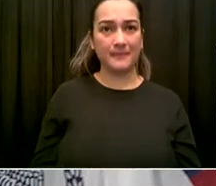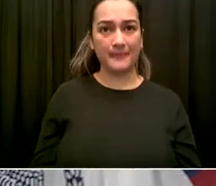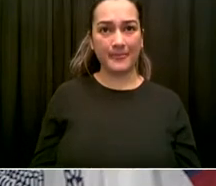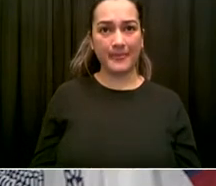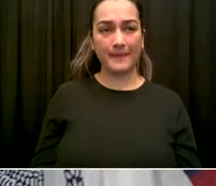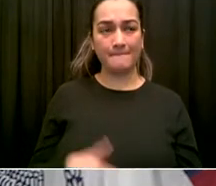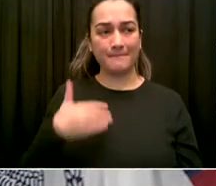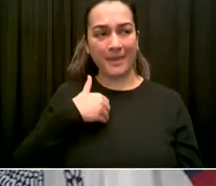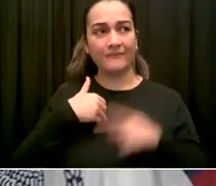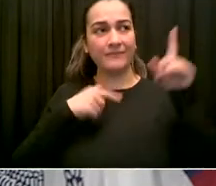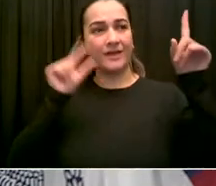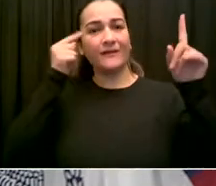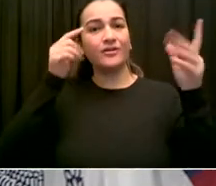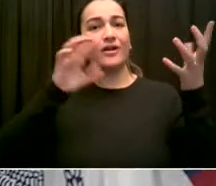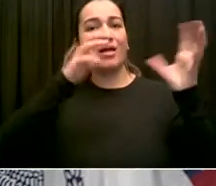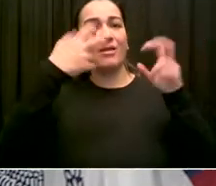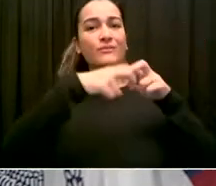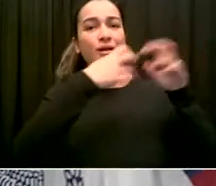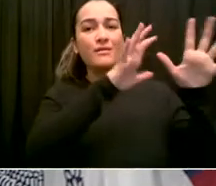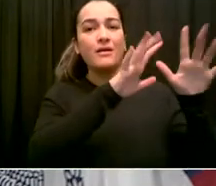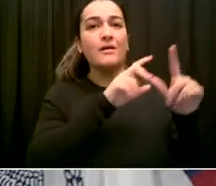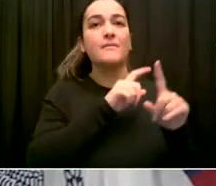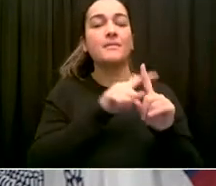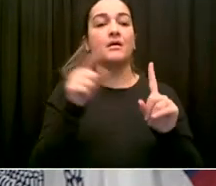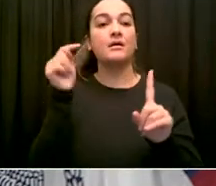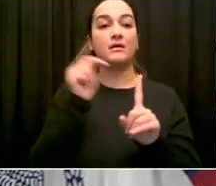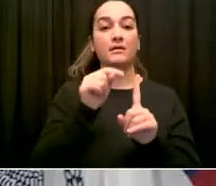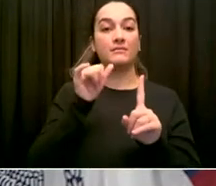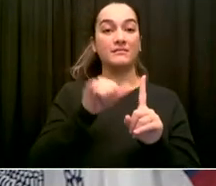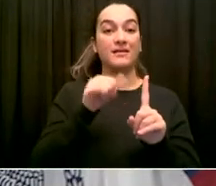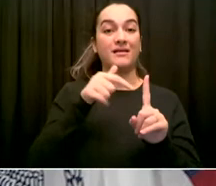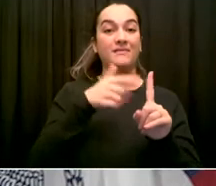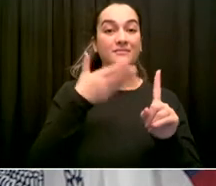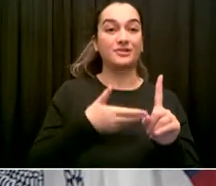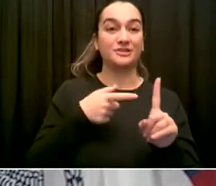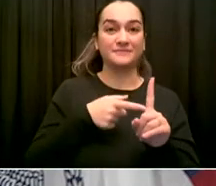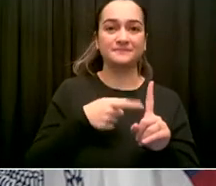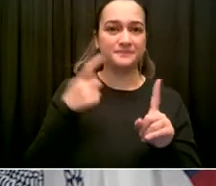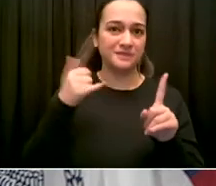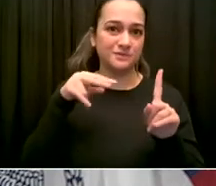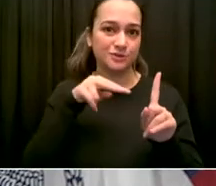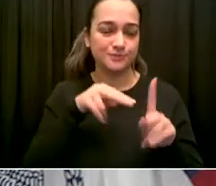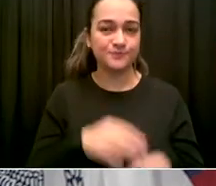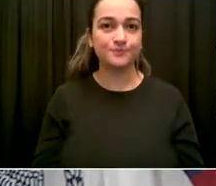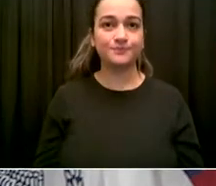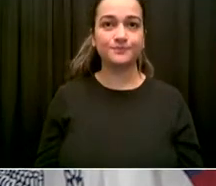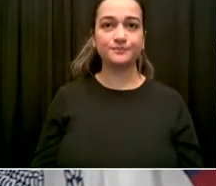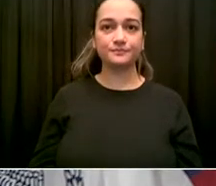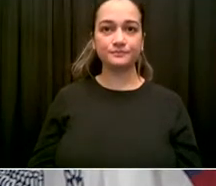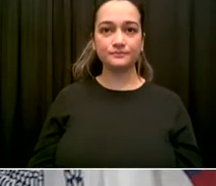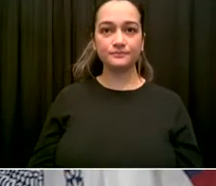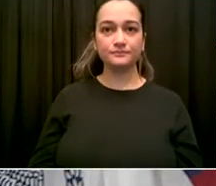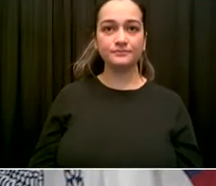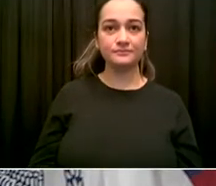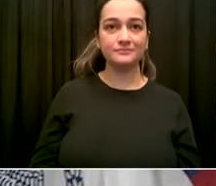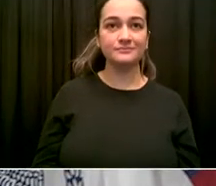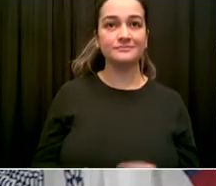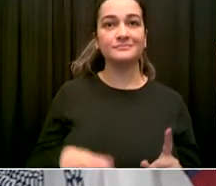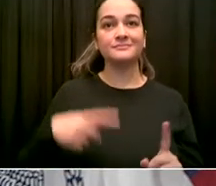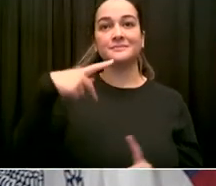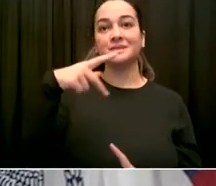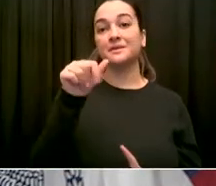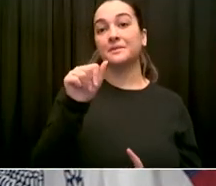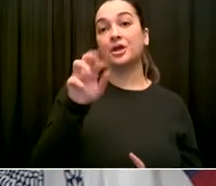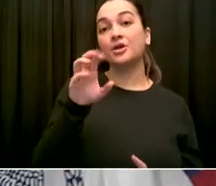parole system in New York State does not work, takes people coming out of prison, including folks who have